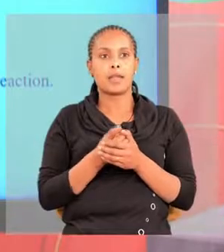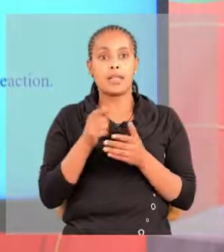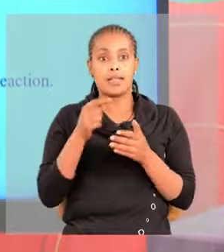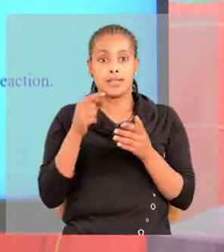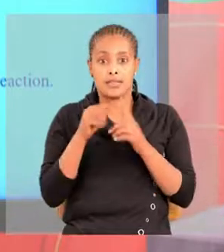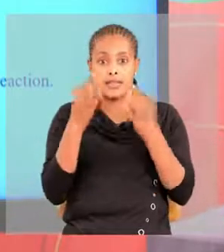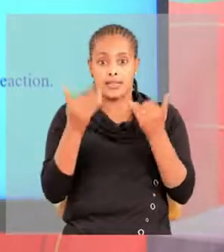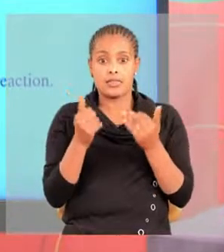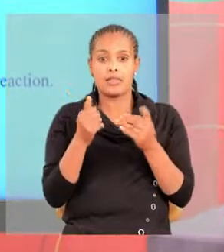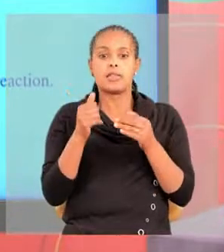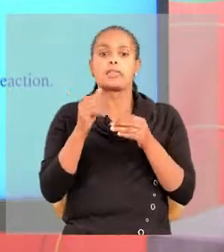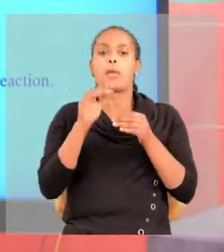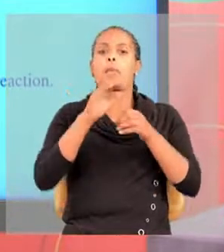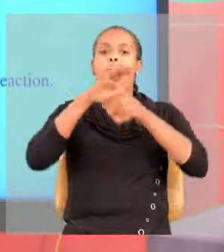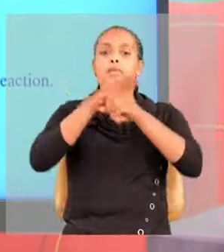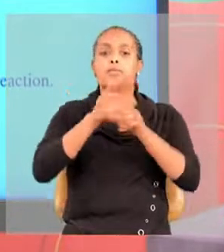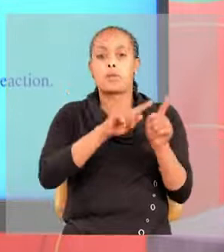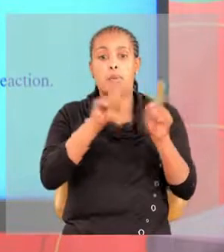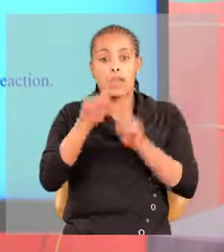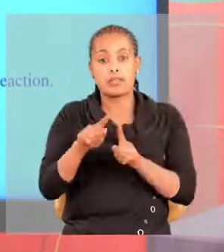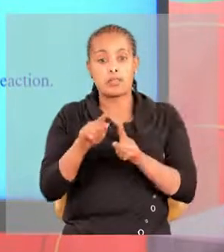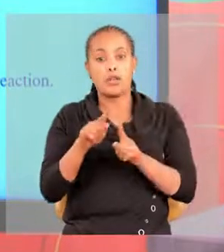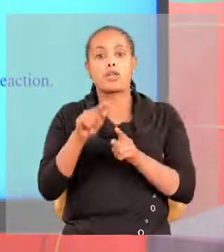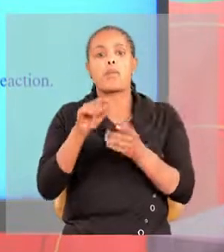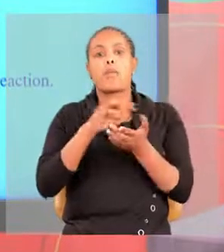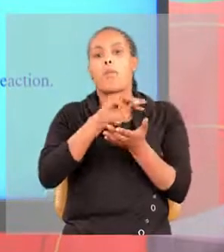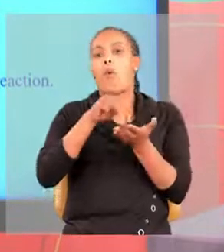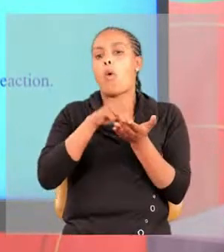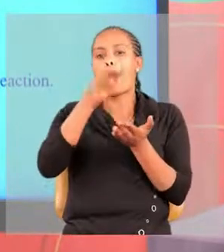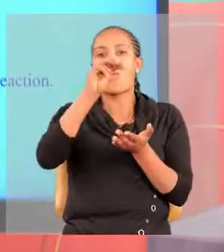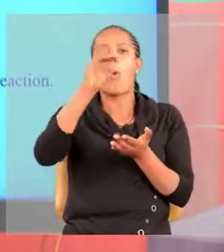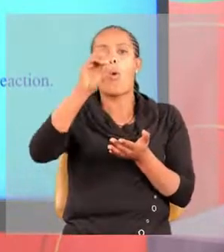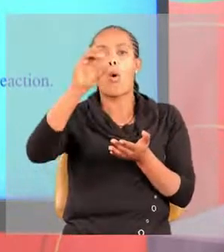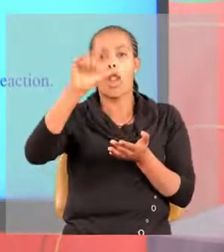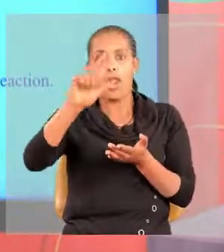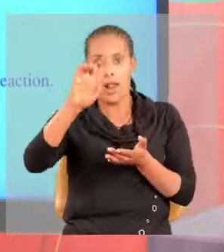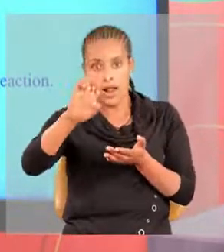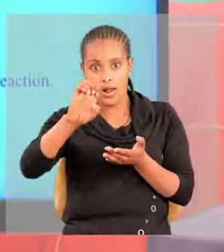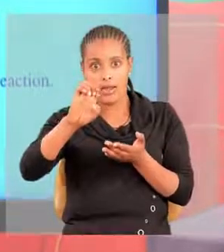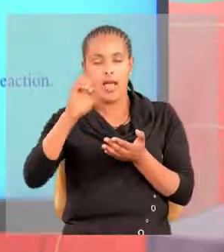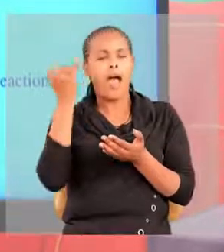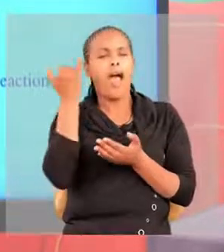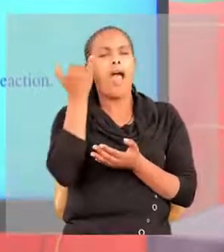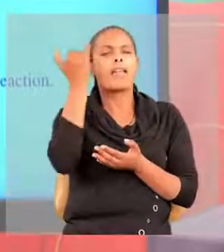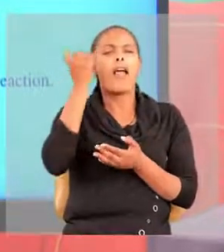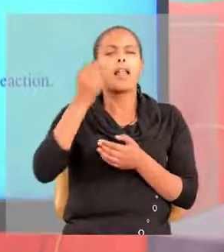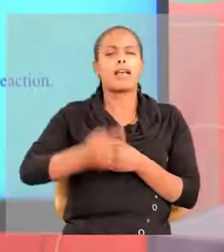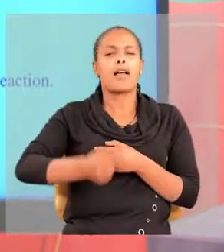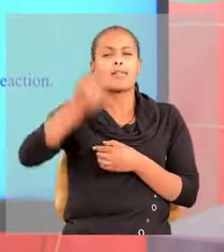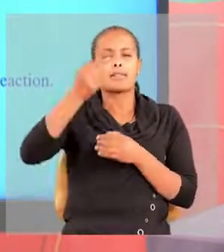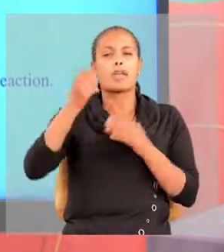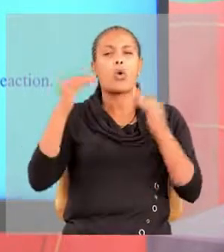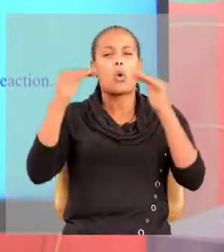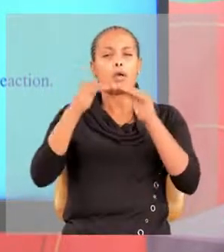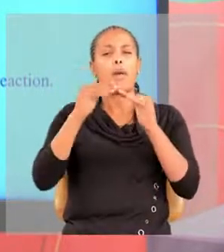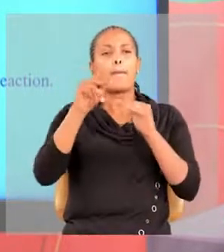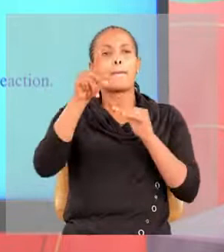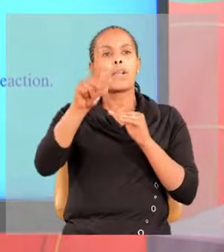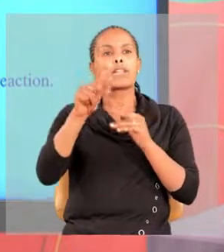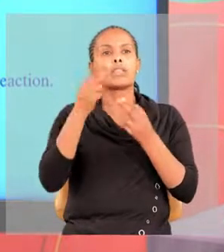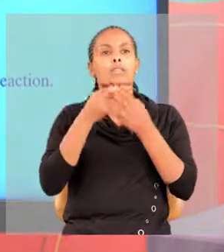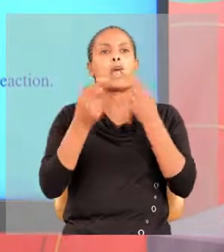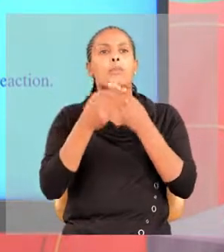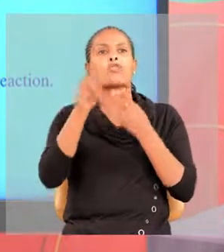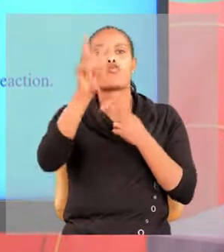Since the pressure depends upon the number of moles, because from the ideal gas equation, pressure times